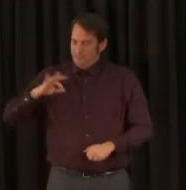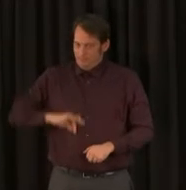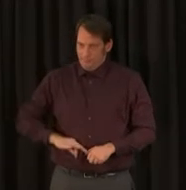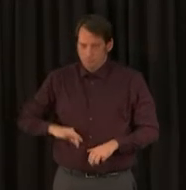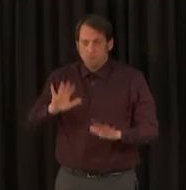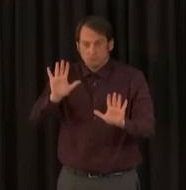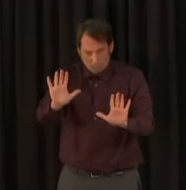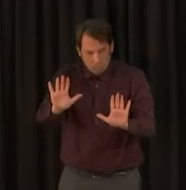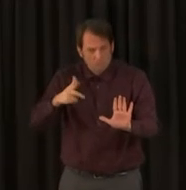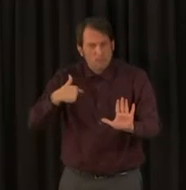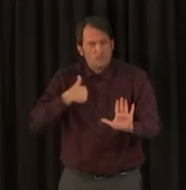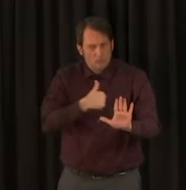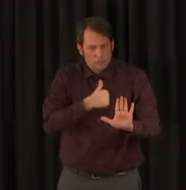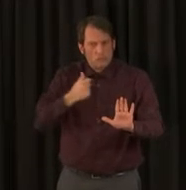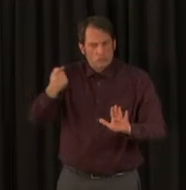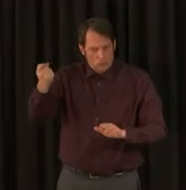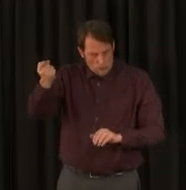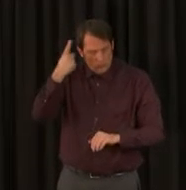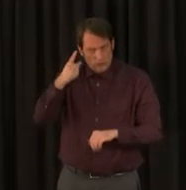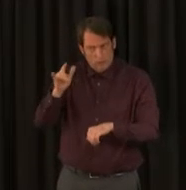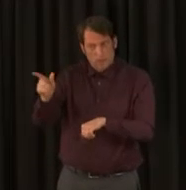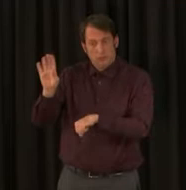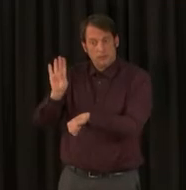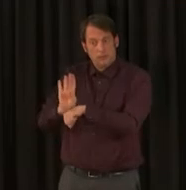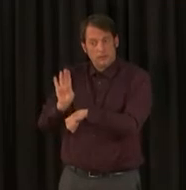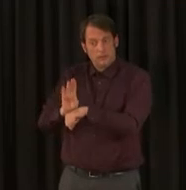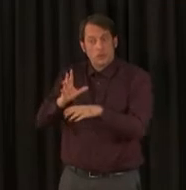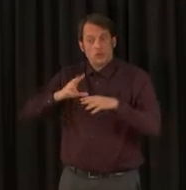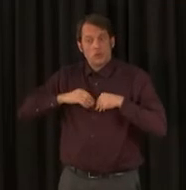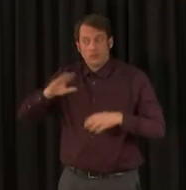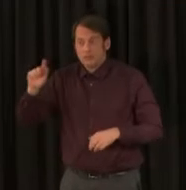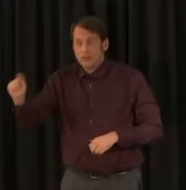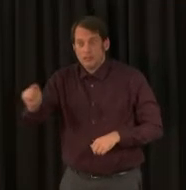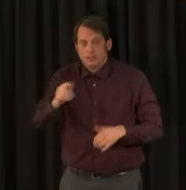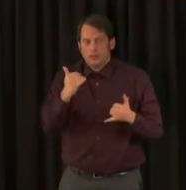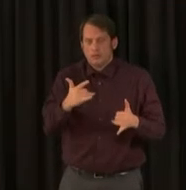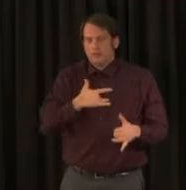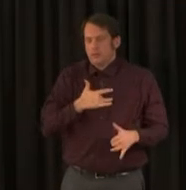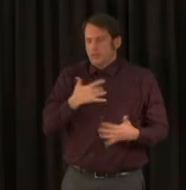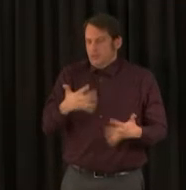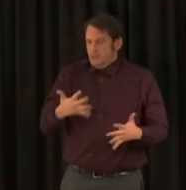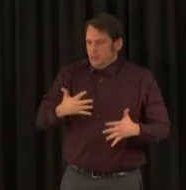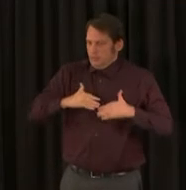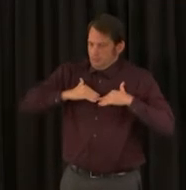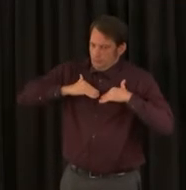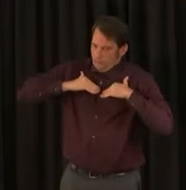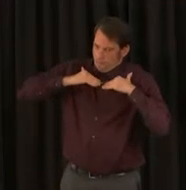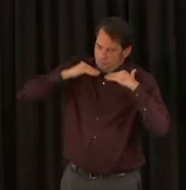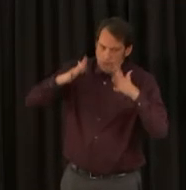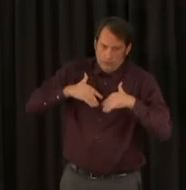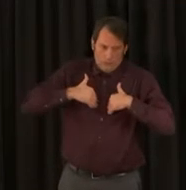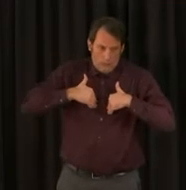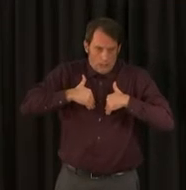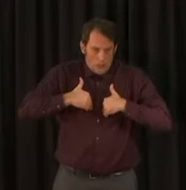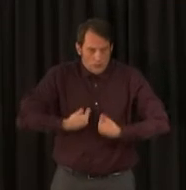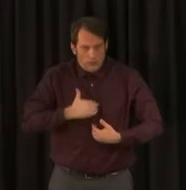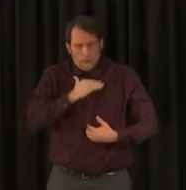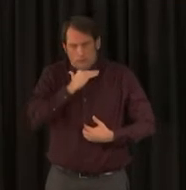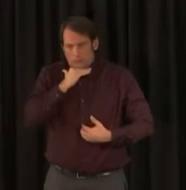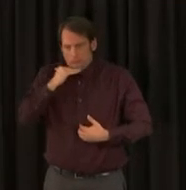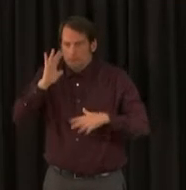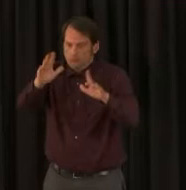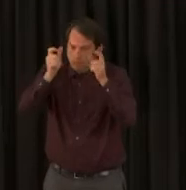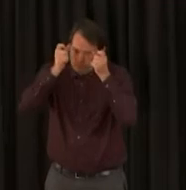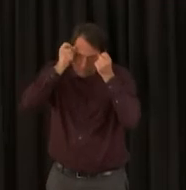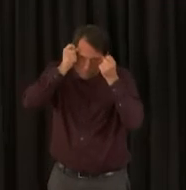we understand that business owners are exhausted right now. It is a tiring time. And the idea of